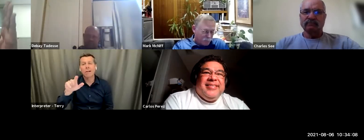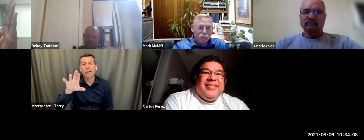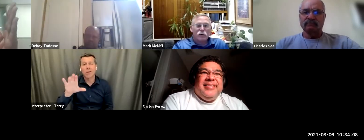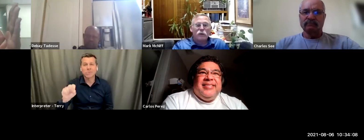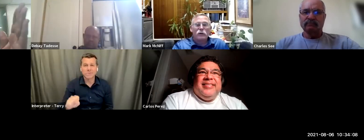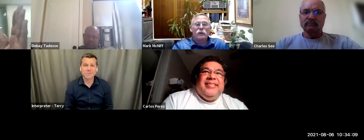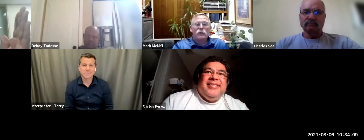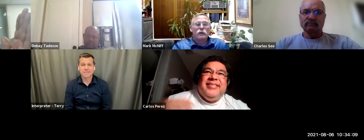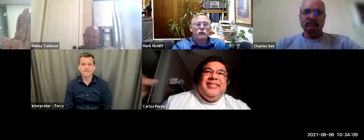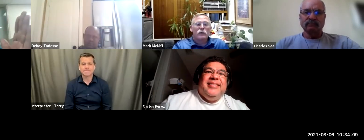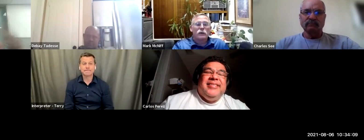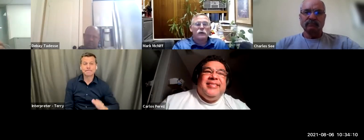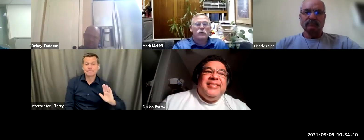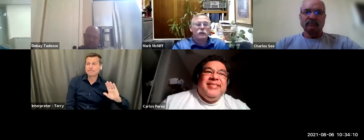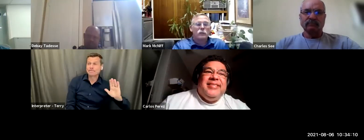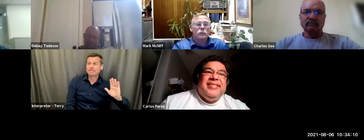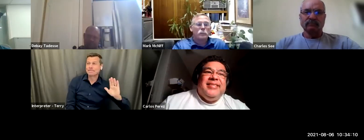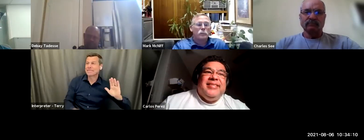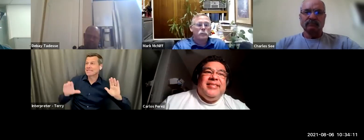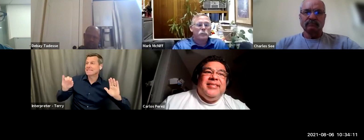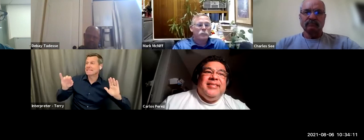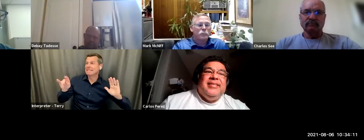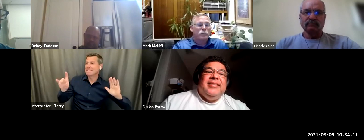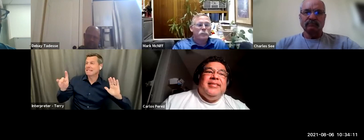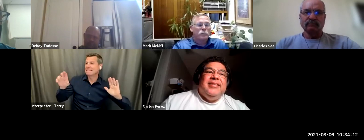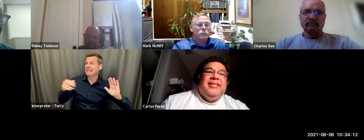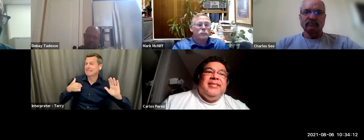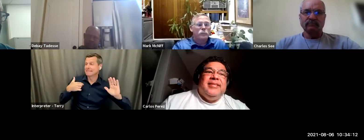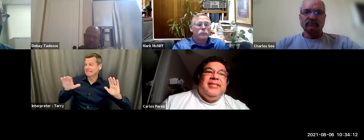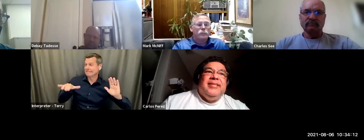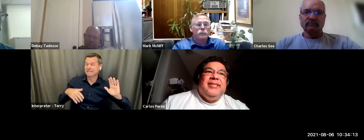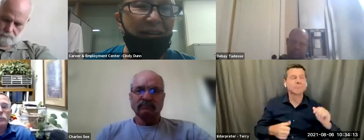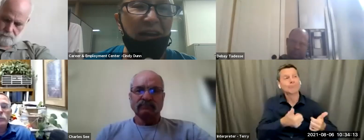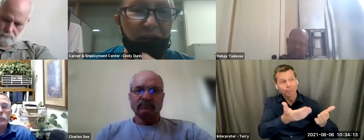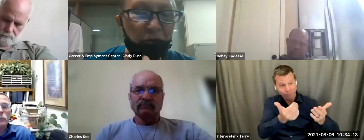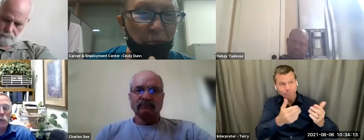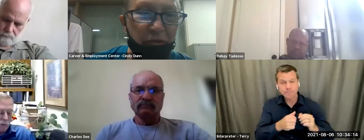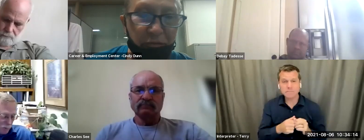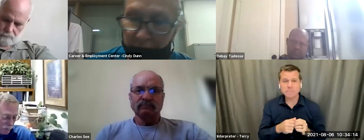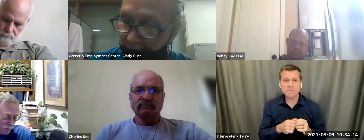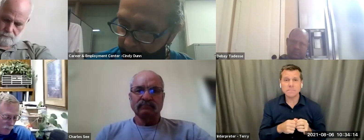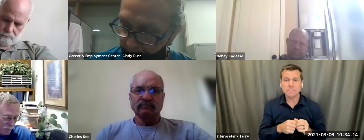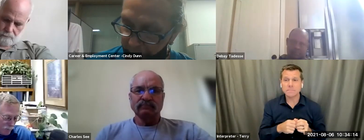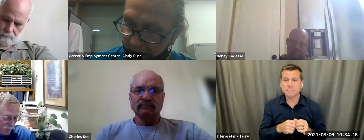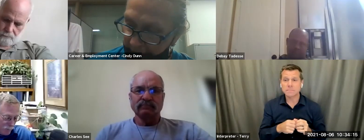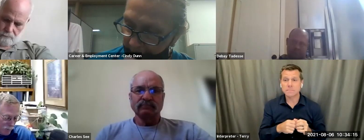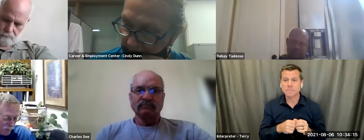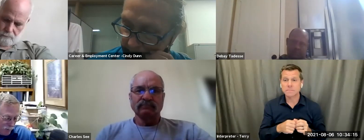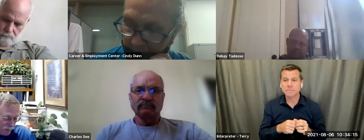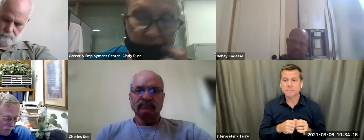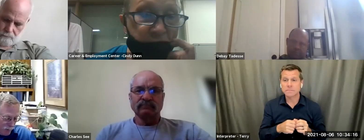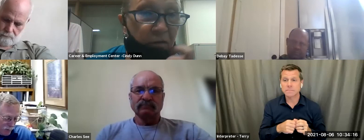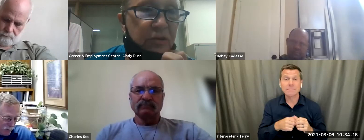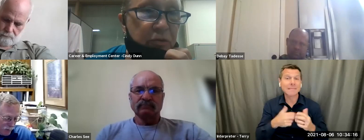Hi, Don. This is Cindy, Don. Yeah. Hi, Cindy. In terms of the adding